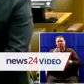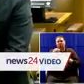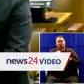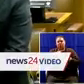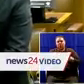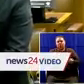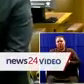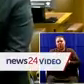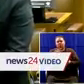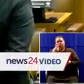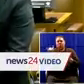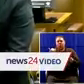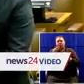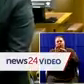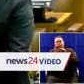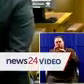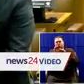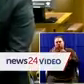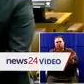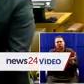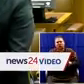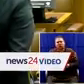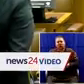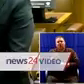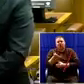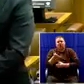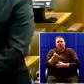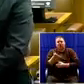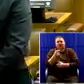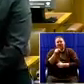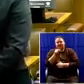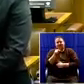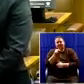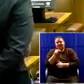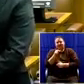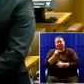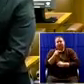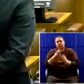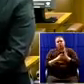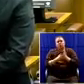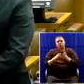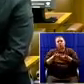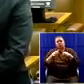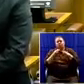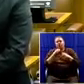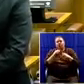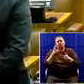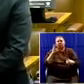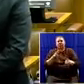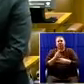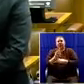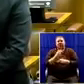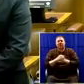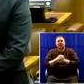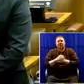like he is being coached by somebody in that room, which I think would be a violation of the rules of Parliament. I think it's only fair, if he's